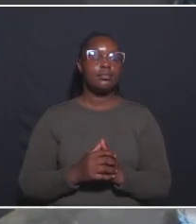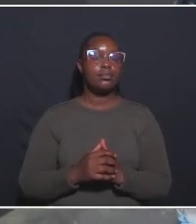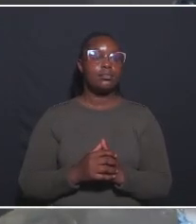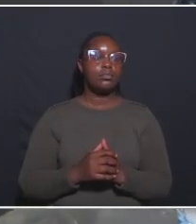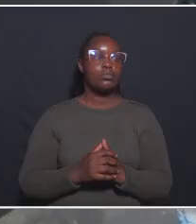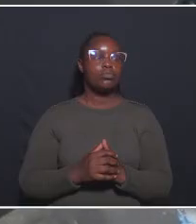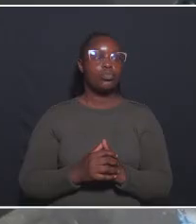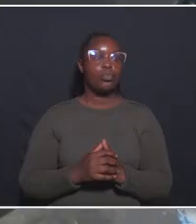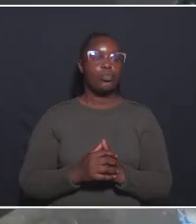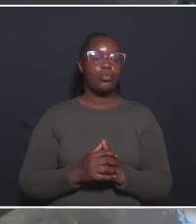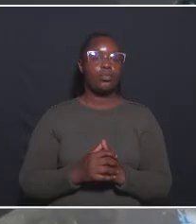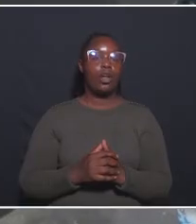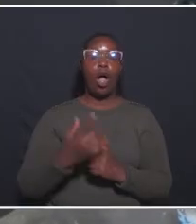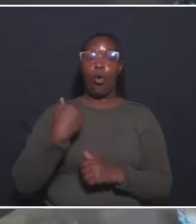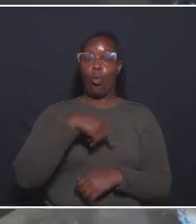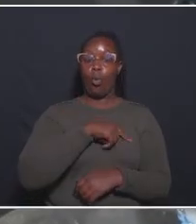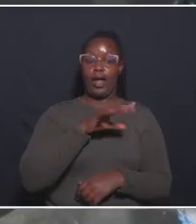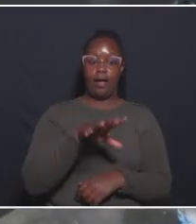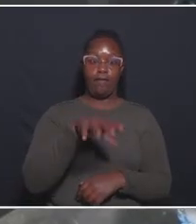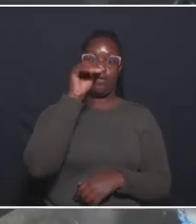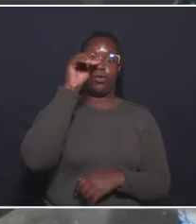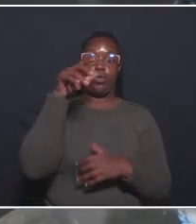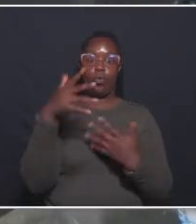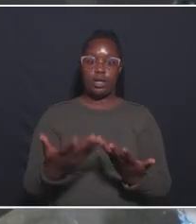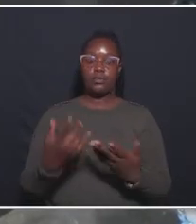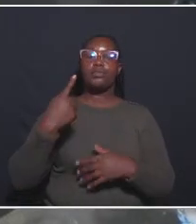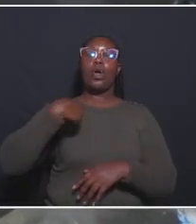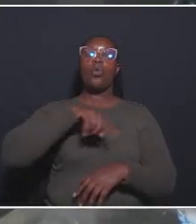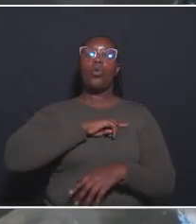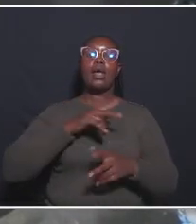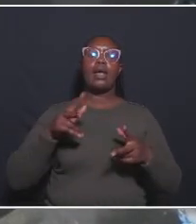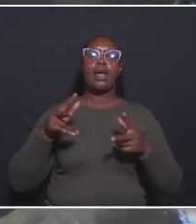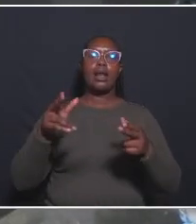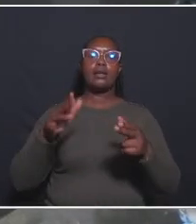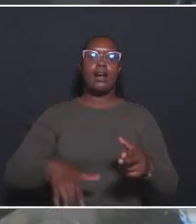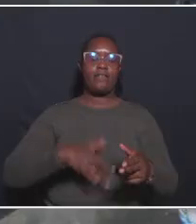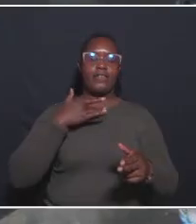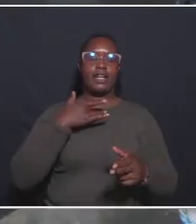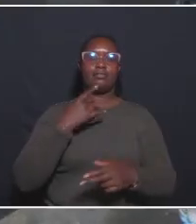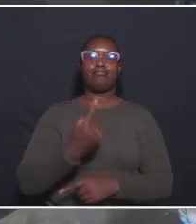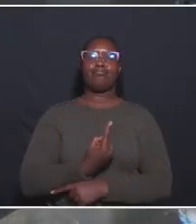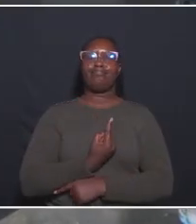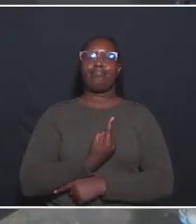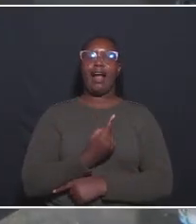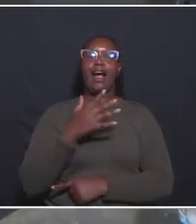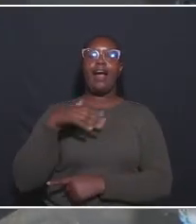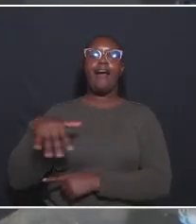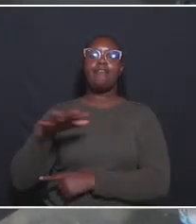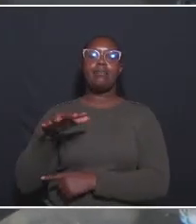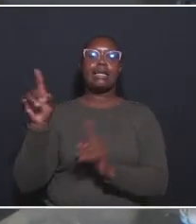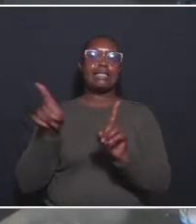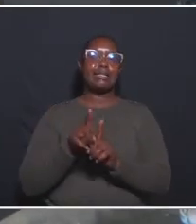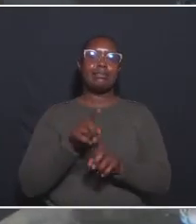So we found that as editors, we were very much in isolated environments and having difficult